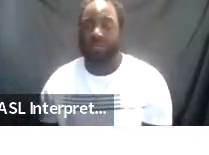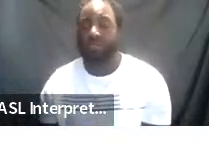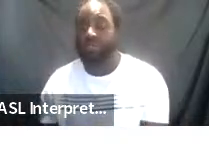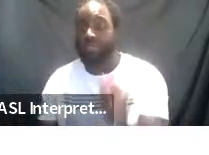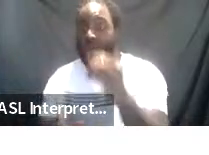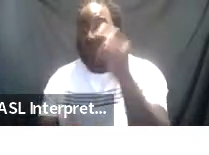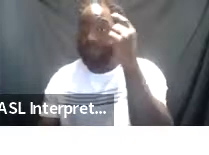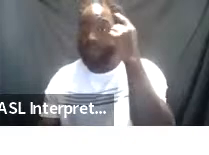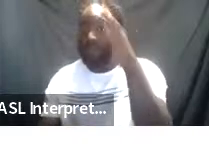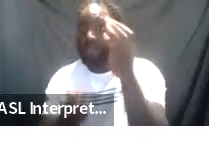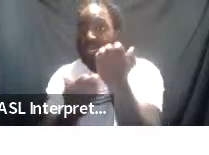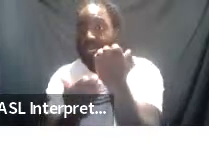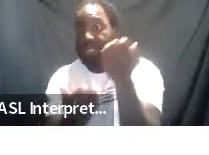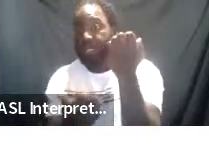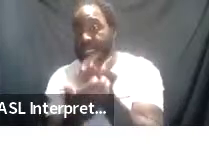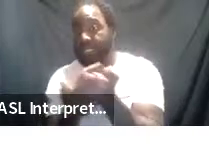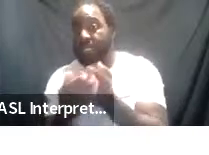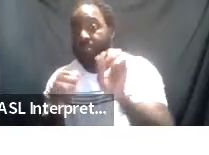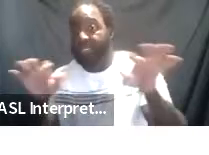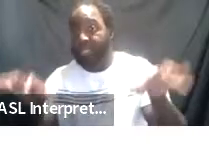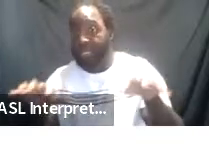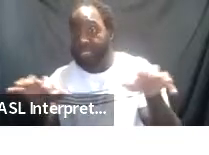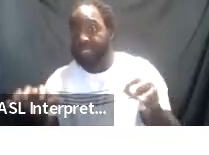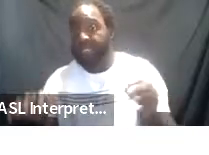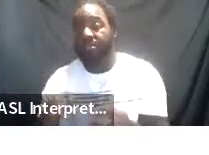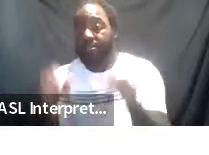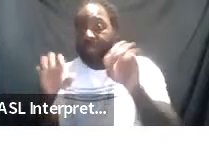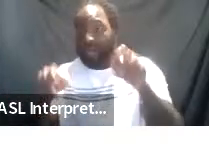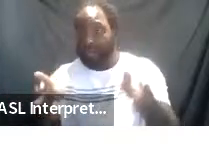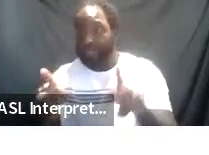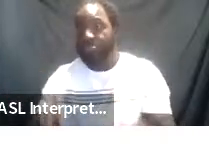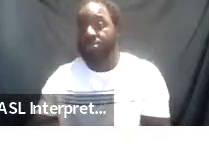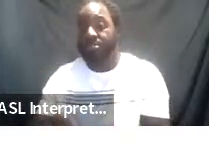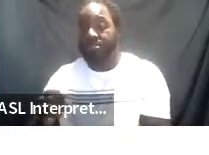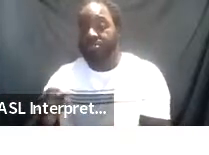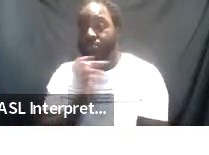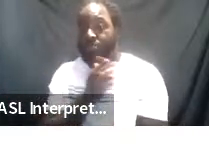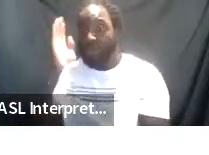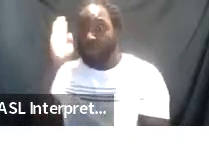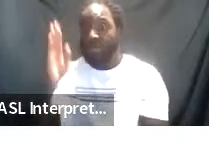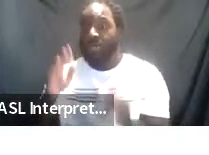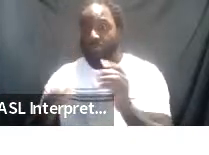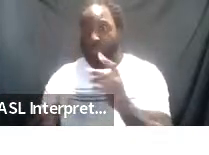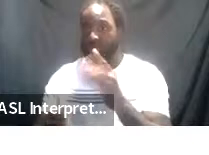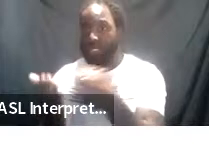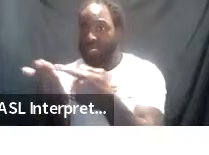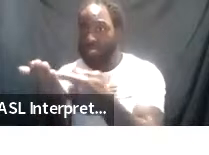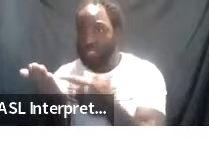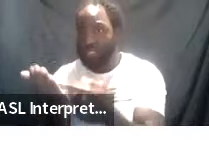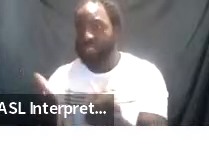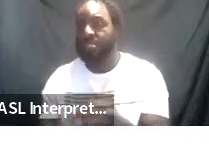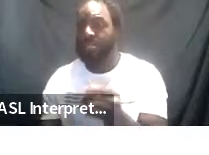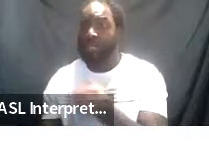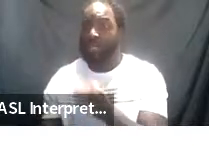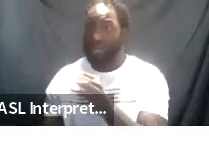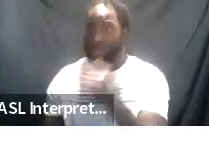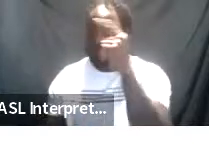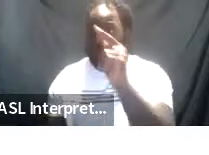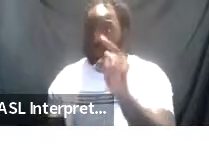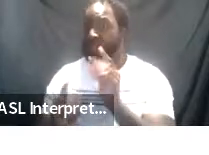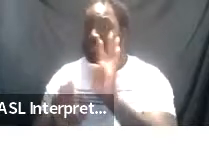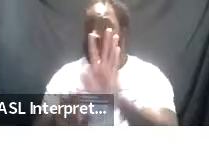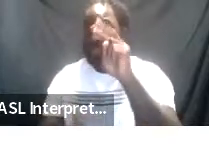opportunity will address the kinds of activities within the space. And this, I think, also can touch on your second question, which is